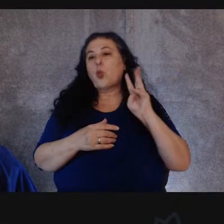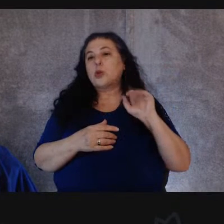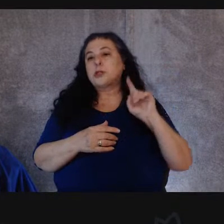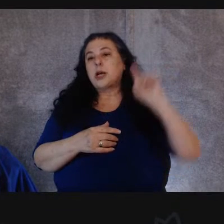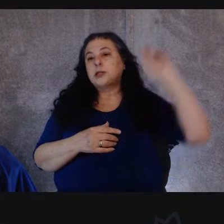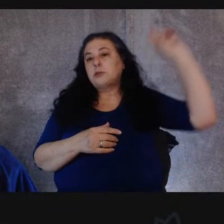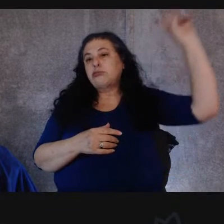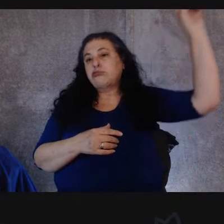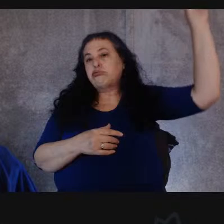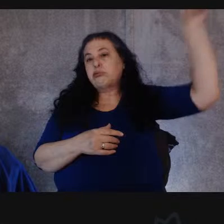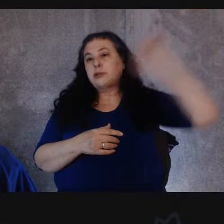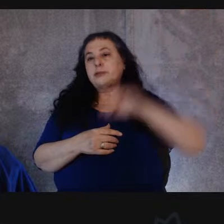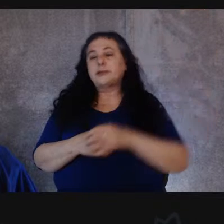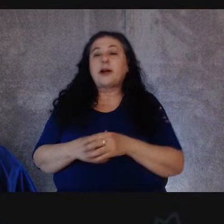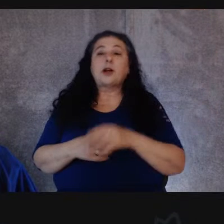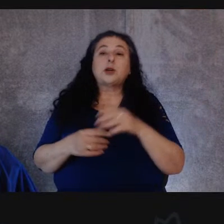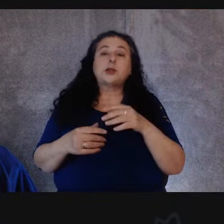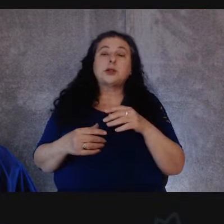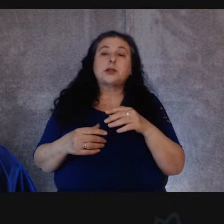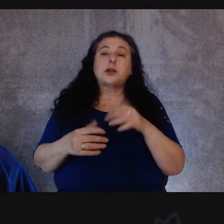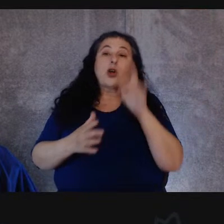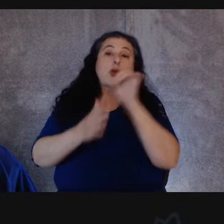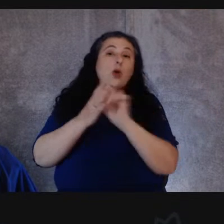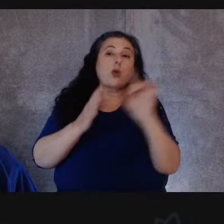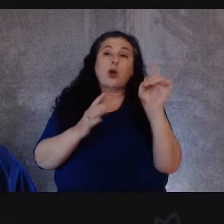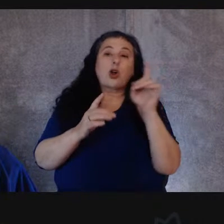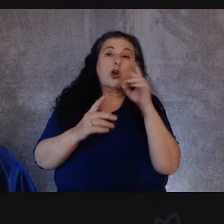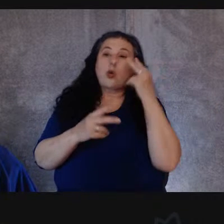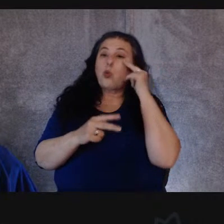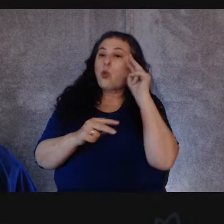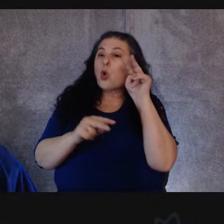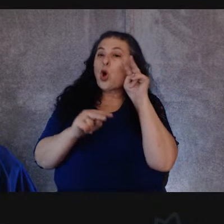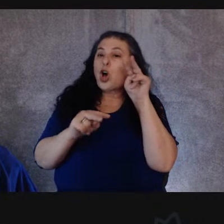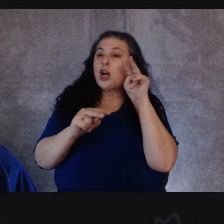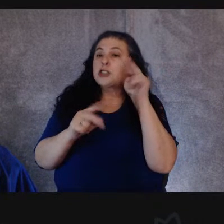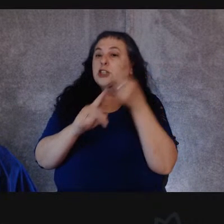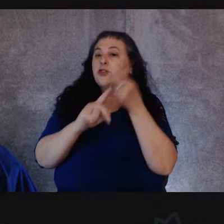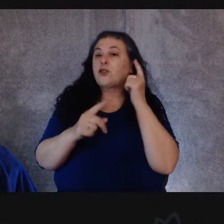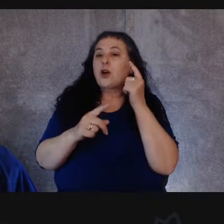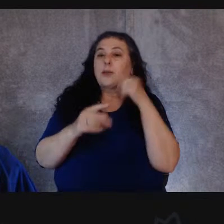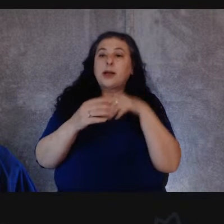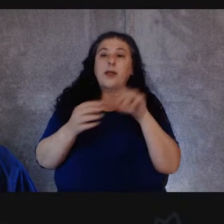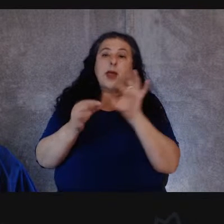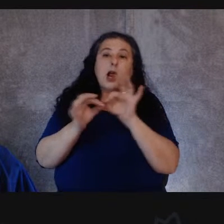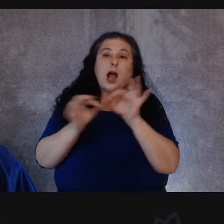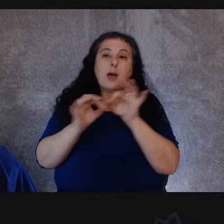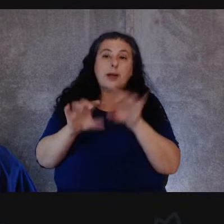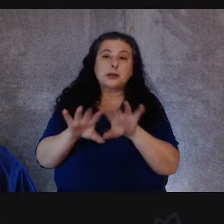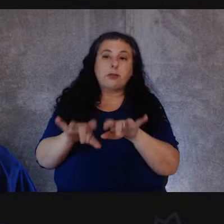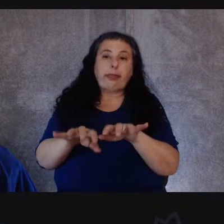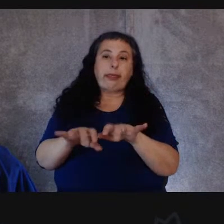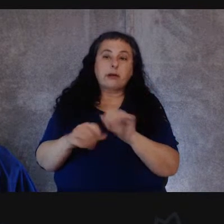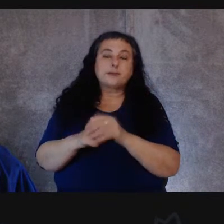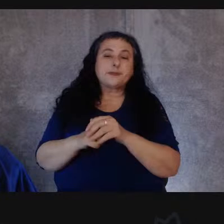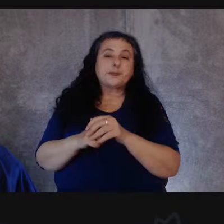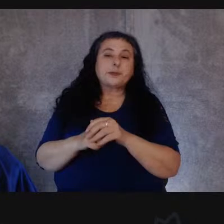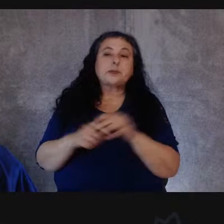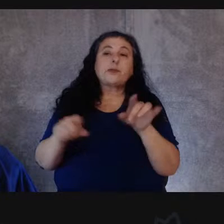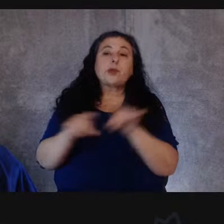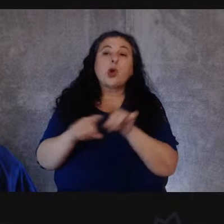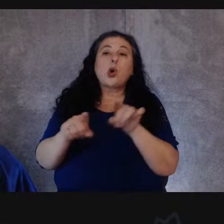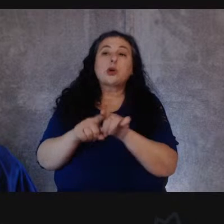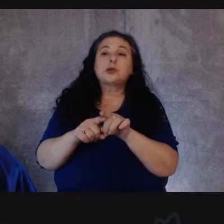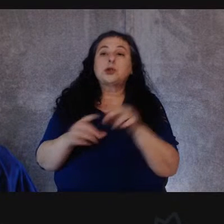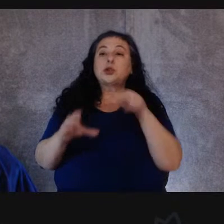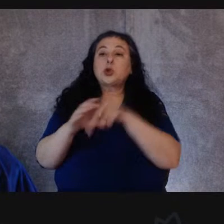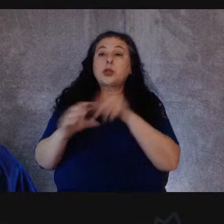Wisconsin. So do us a favor, right where you're watching from, down in the comments section below. Tonight, we are also joined